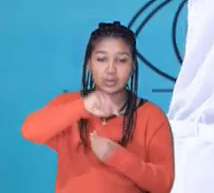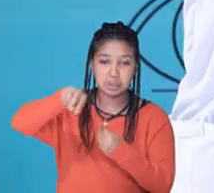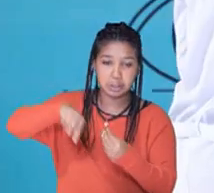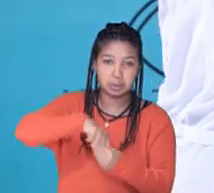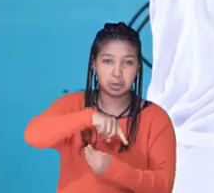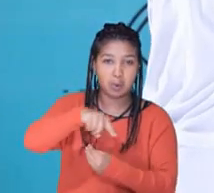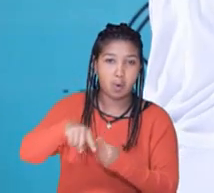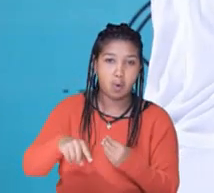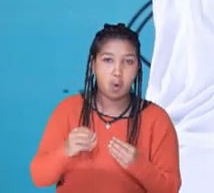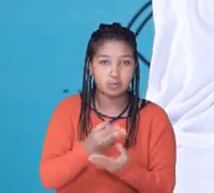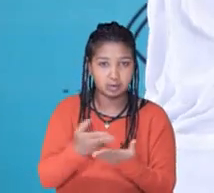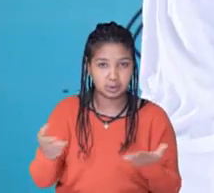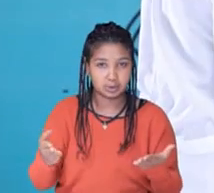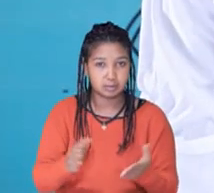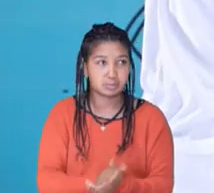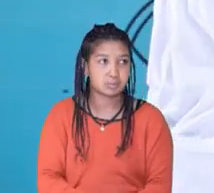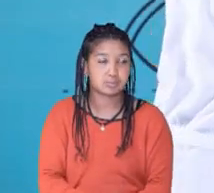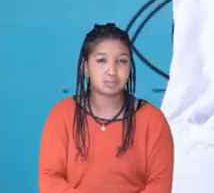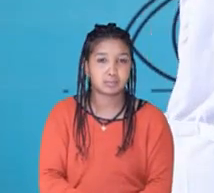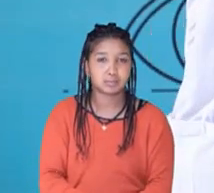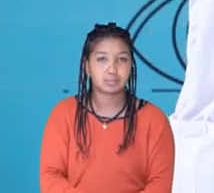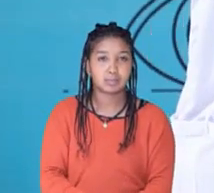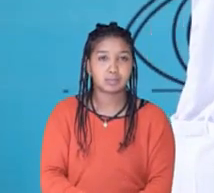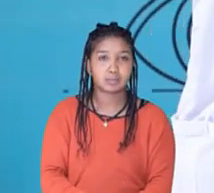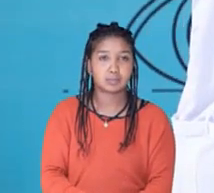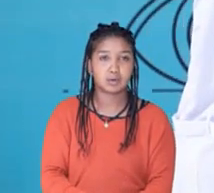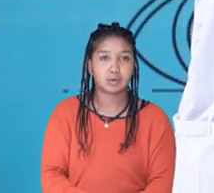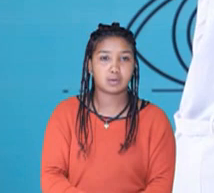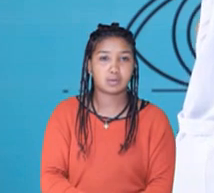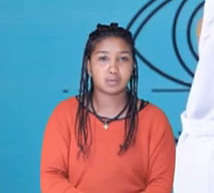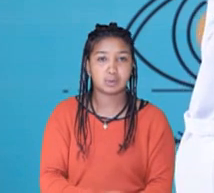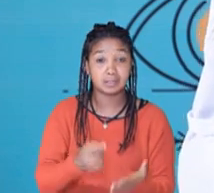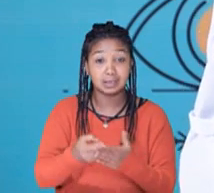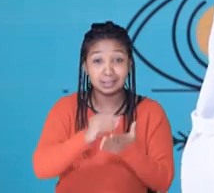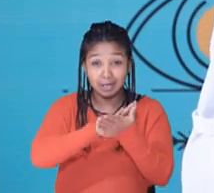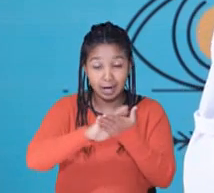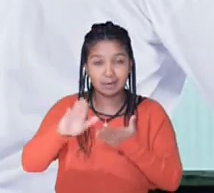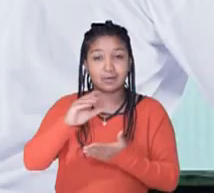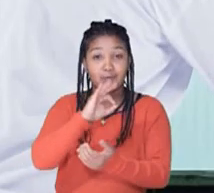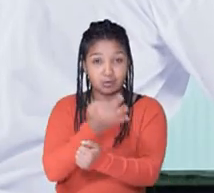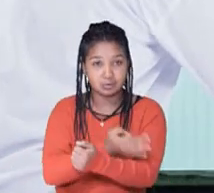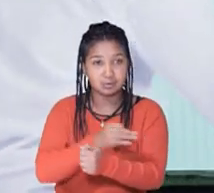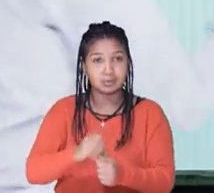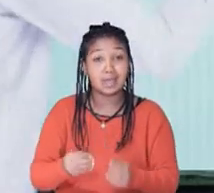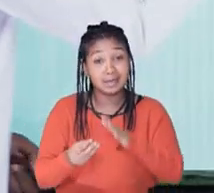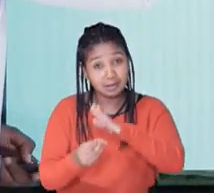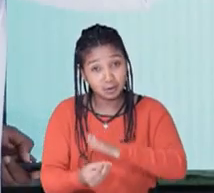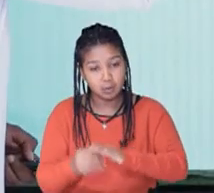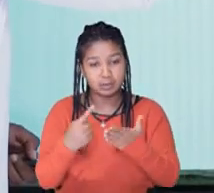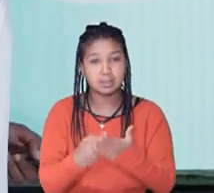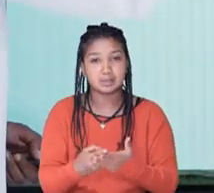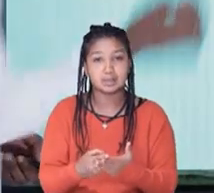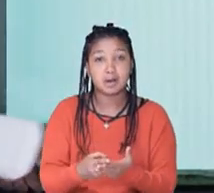rotating object here. Here you have the axis. And if you exert, if this is the net force exerted on